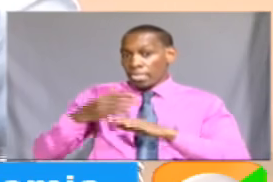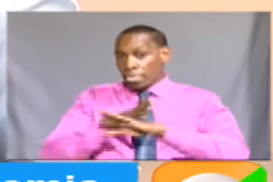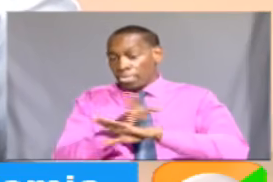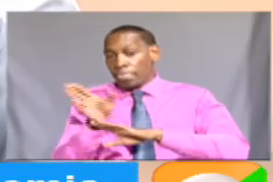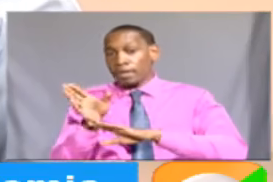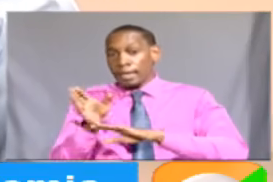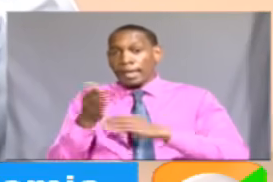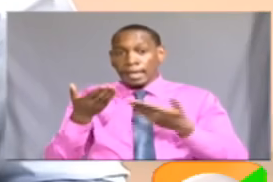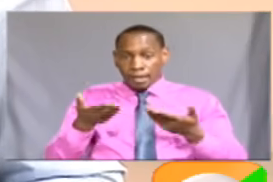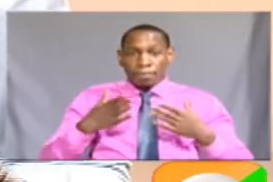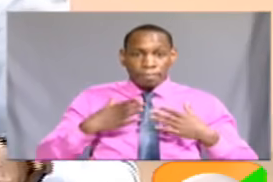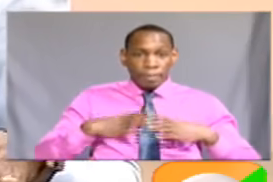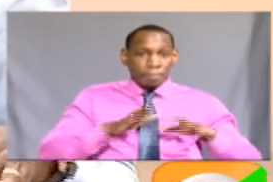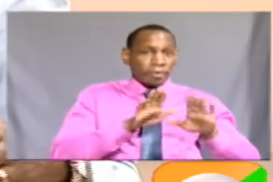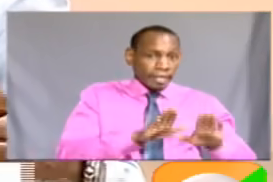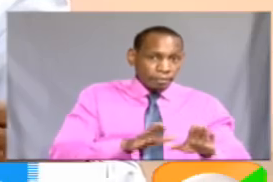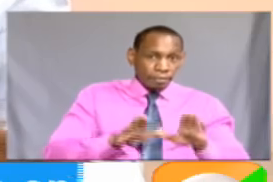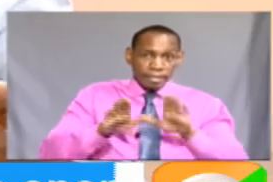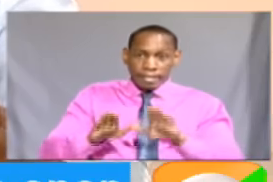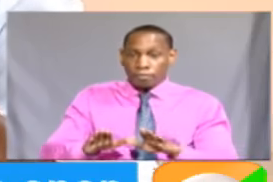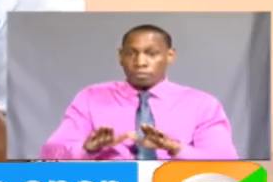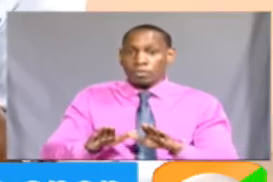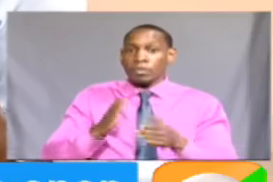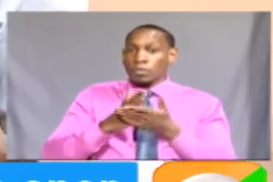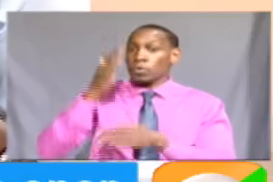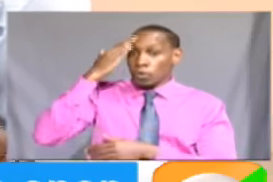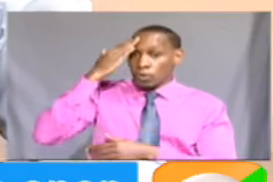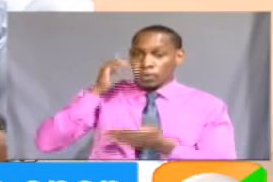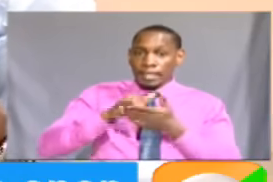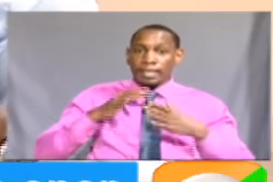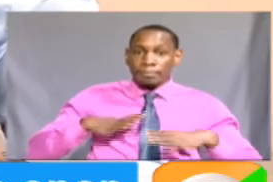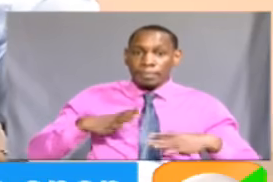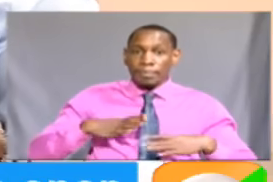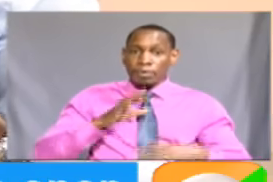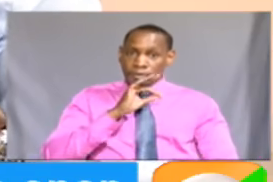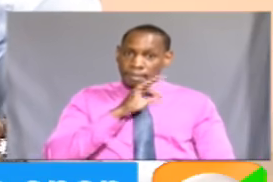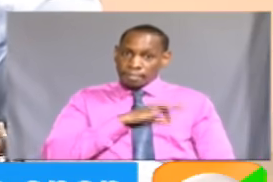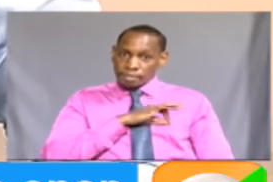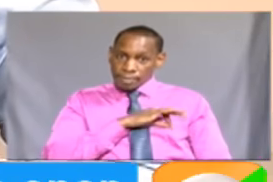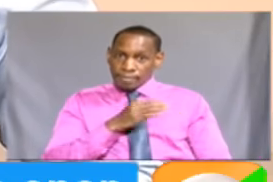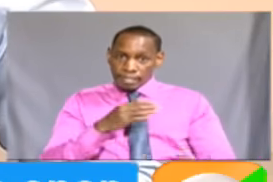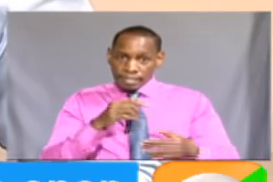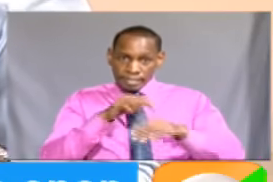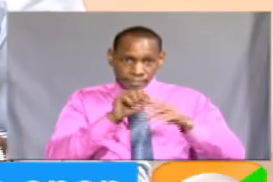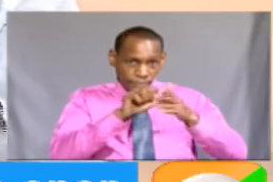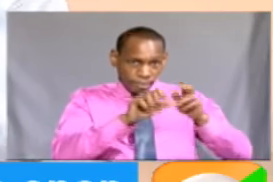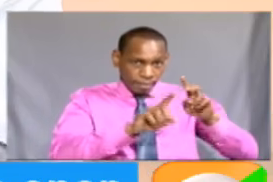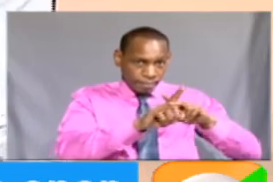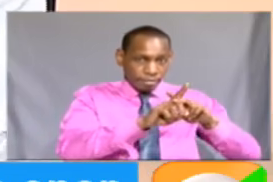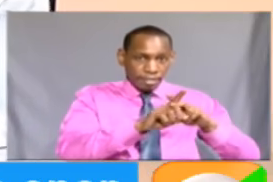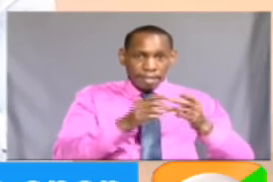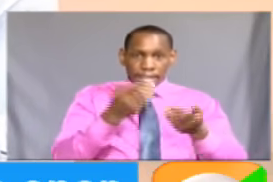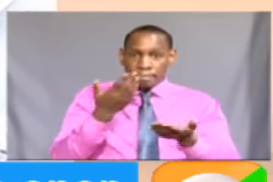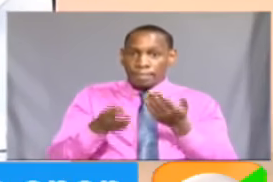twice, so many, many times. Because we know people profit from disasters, whether